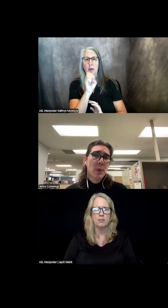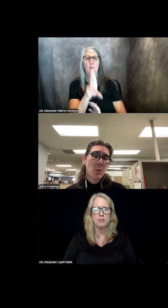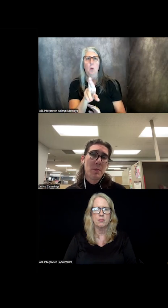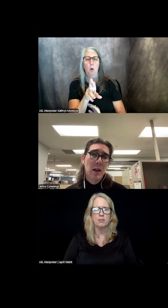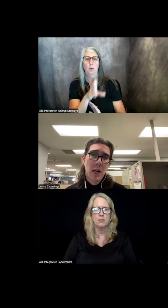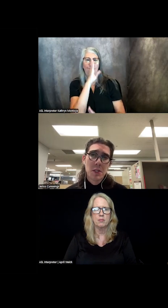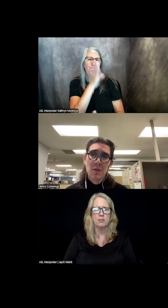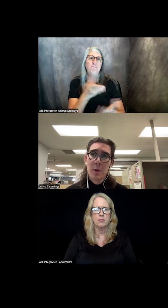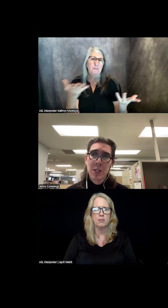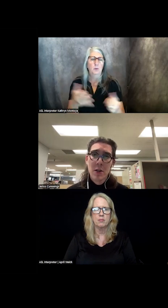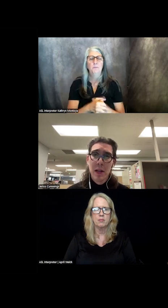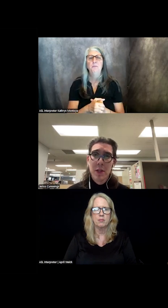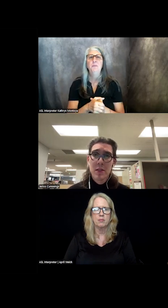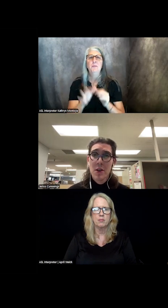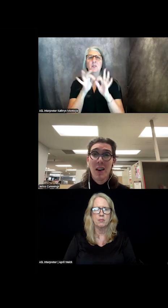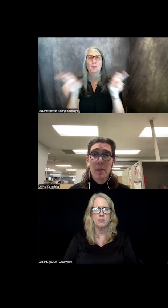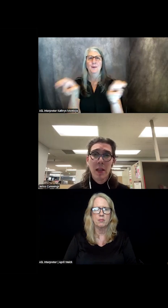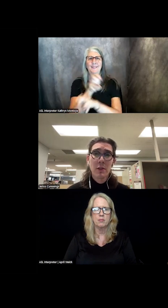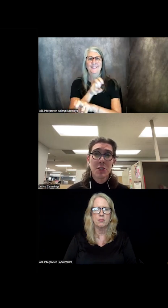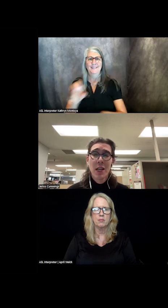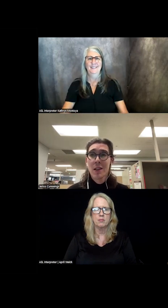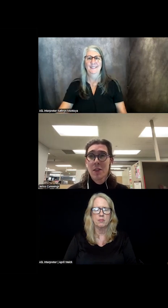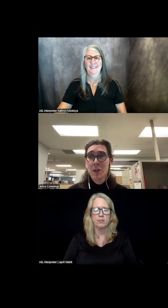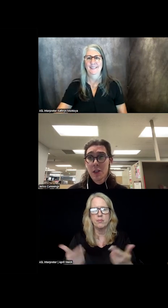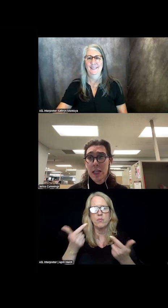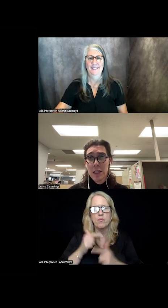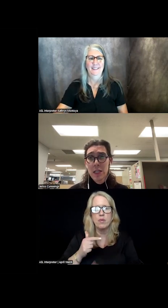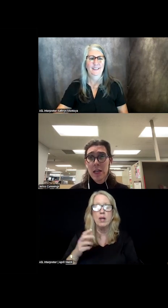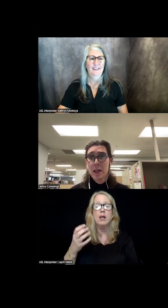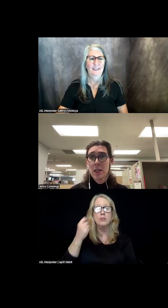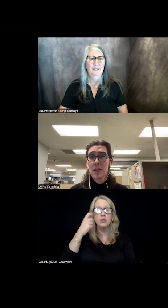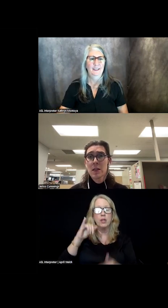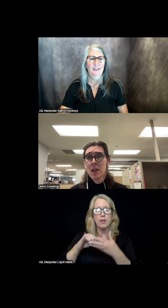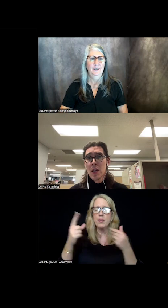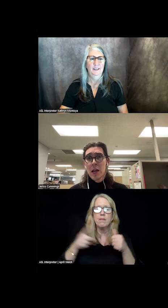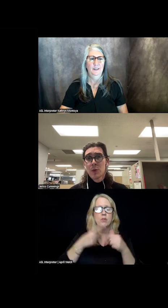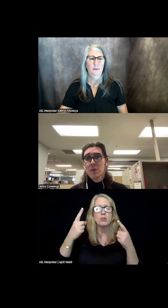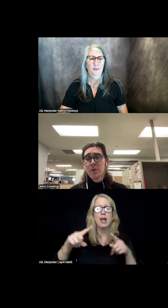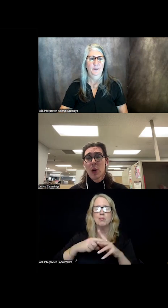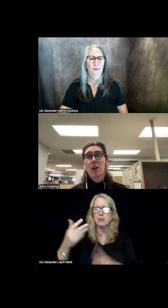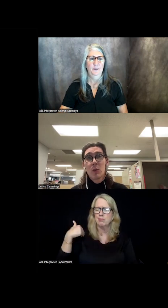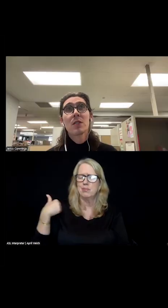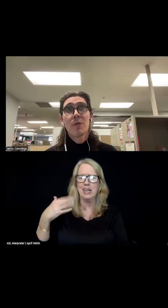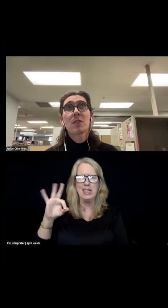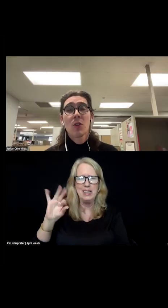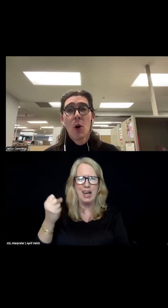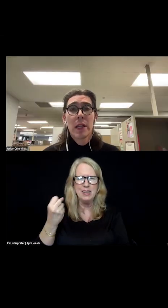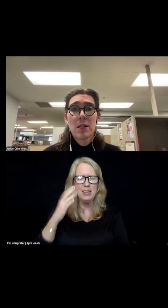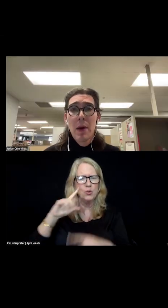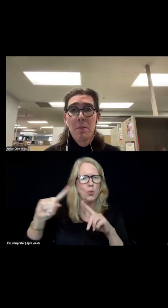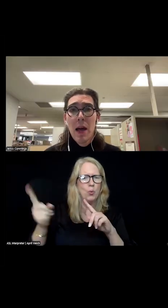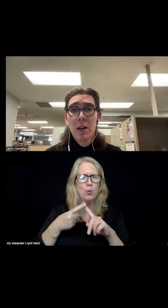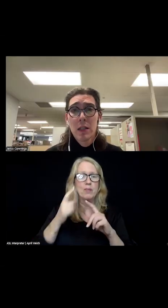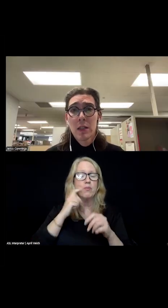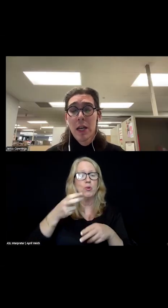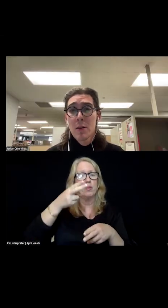a little bit more background information about this term. It originated in the early 1990s and was first coined